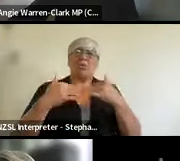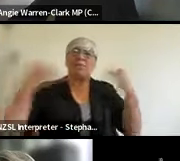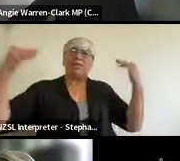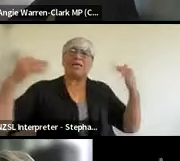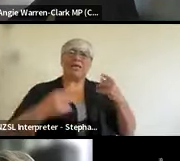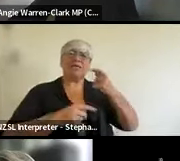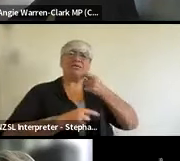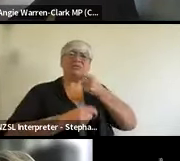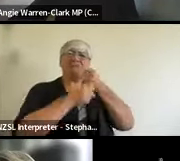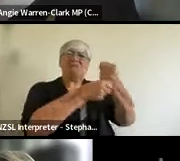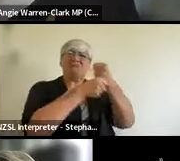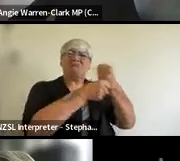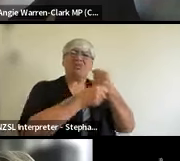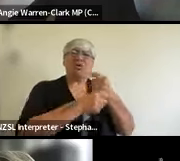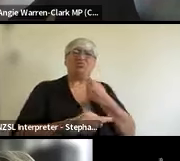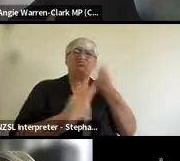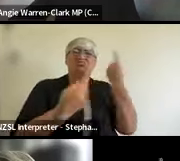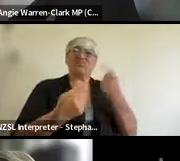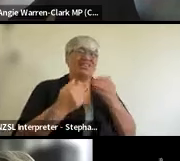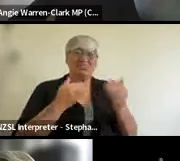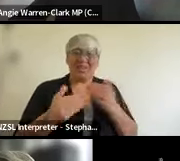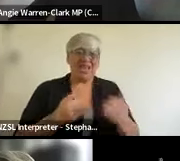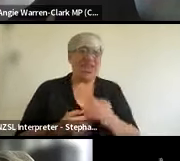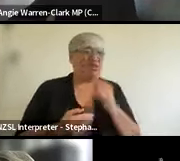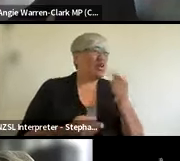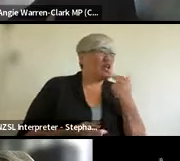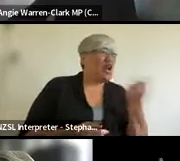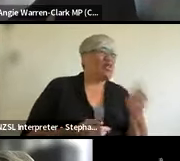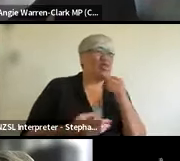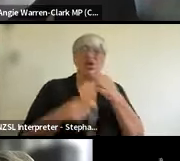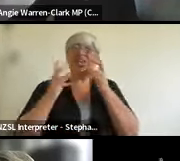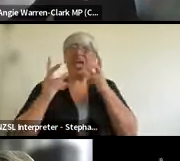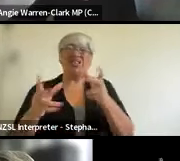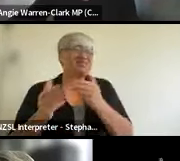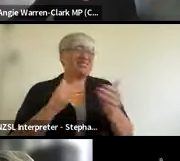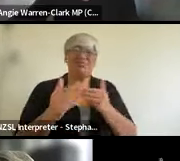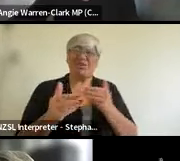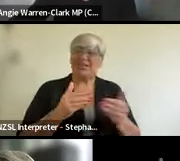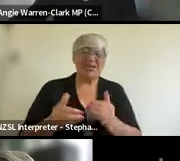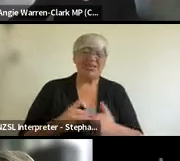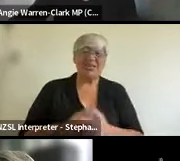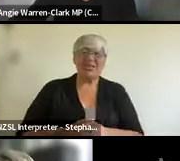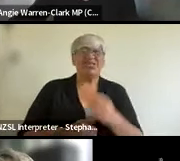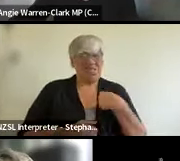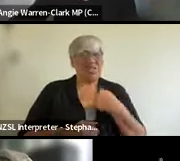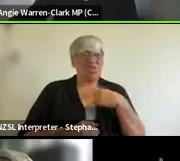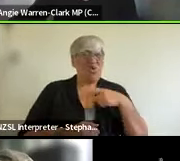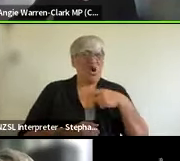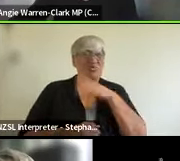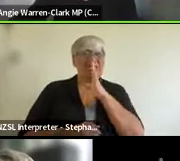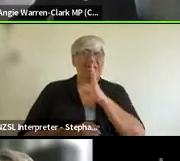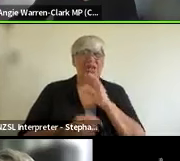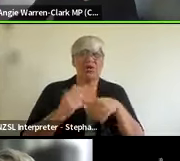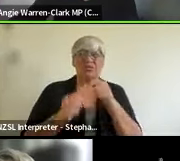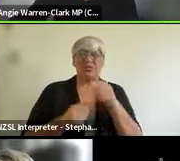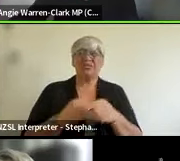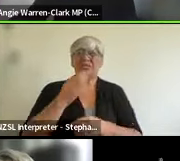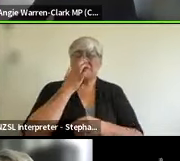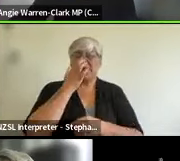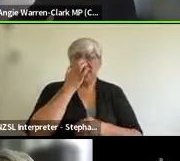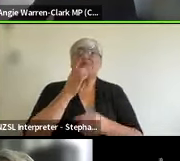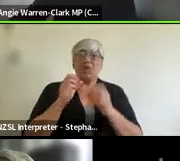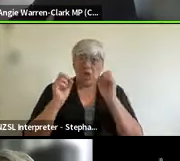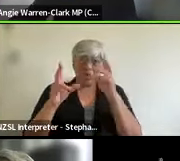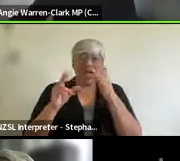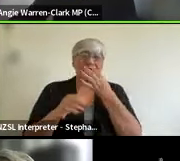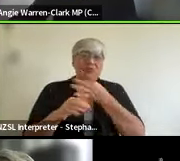shouting and carrying on, still makes no difference. And that's my sadness. Thanks, Mary. We've got a couple of